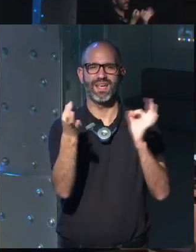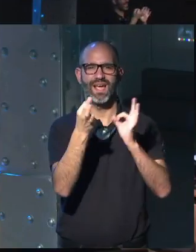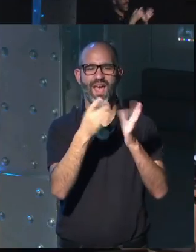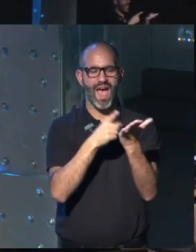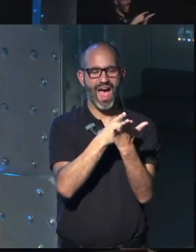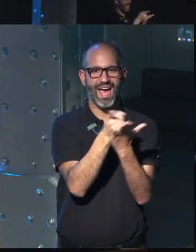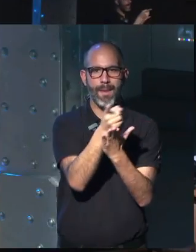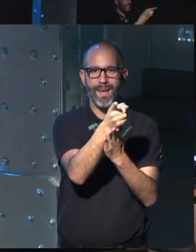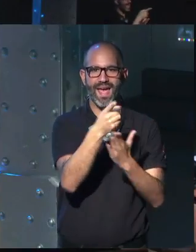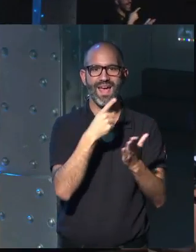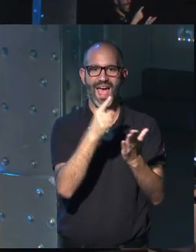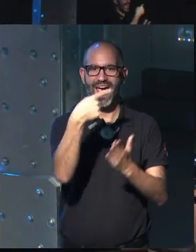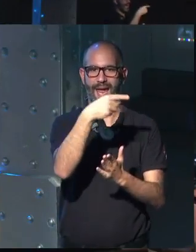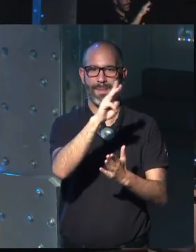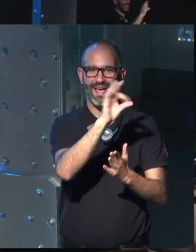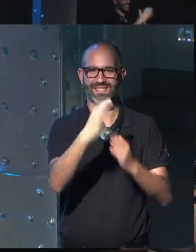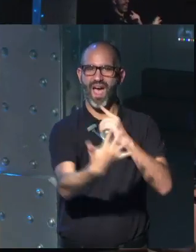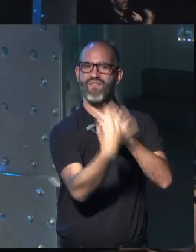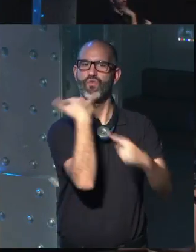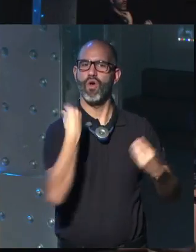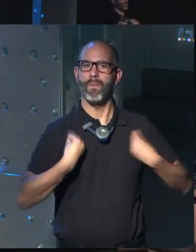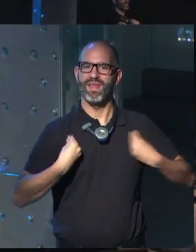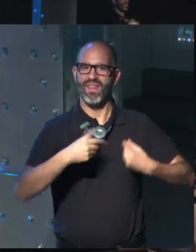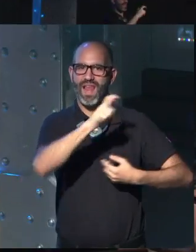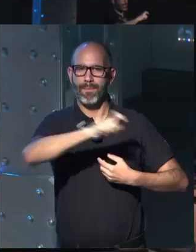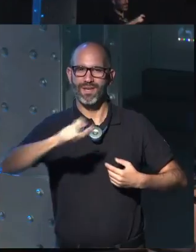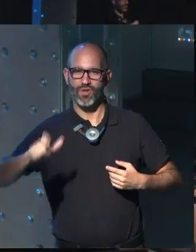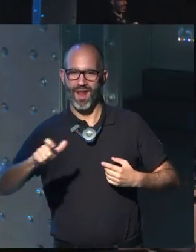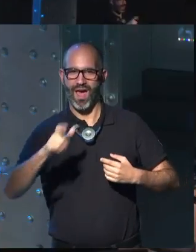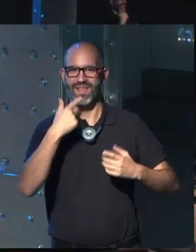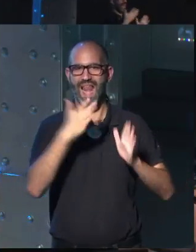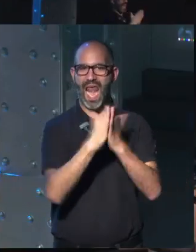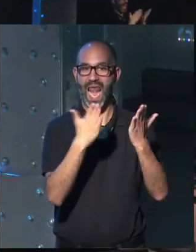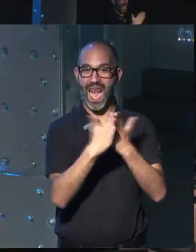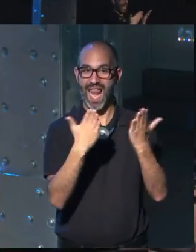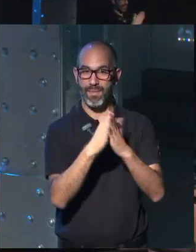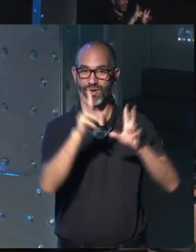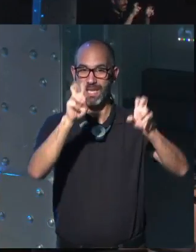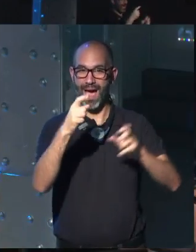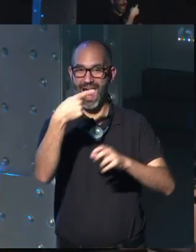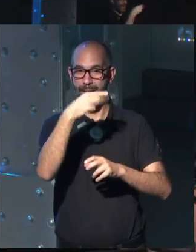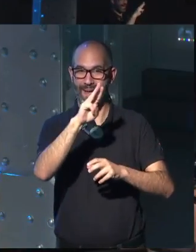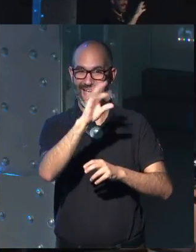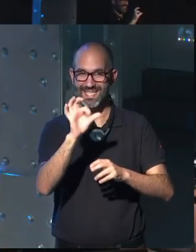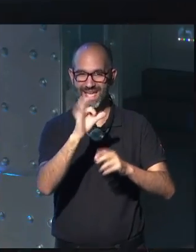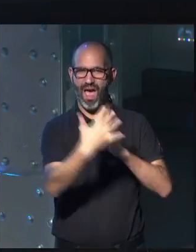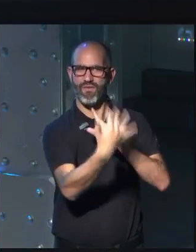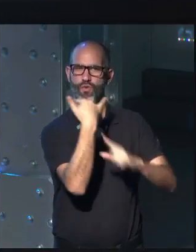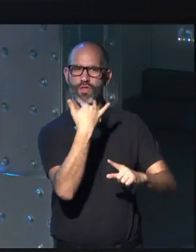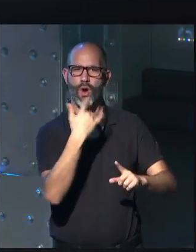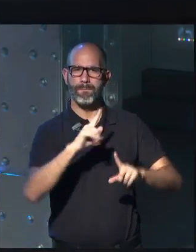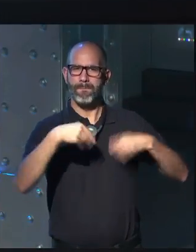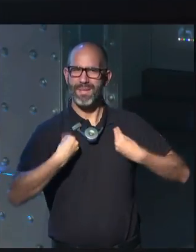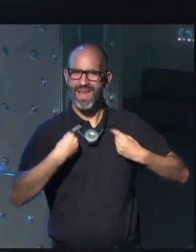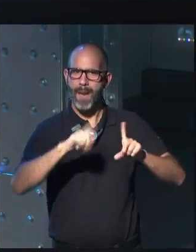GPS has influenced our way of understanding life. How technology has changed, but